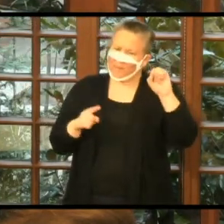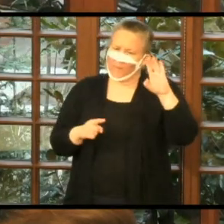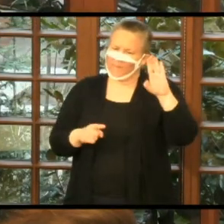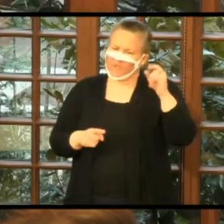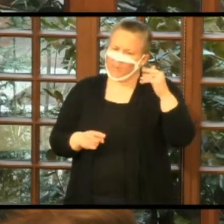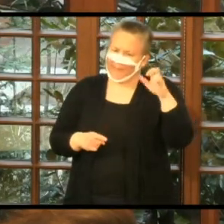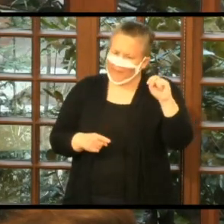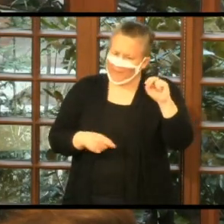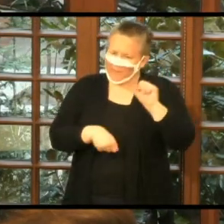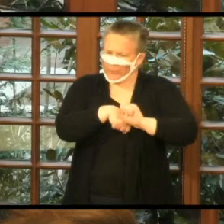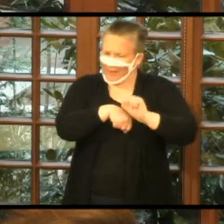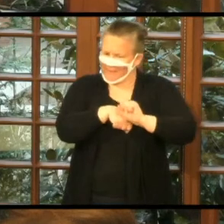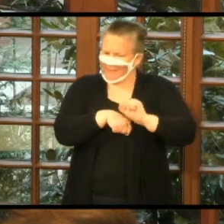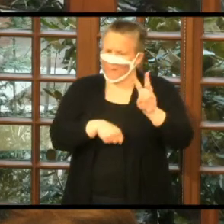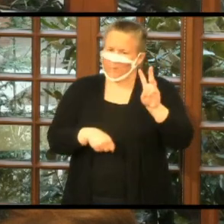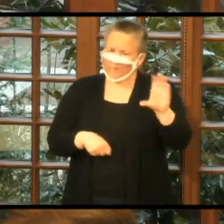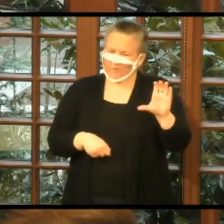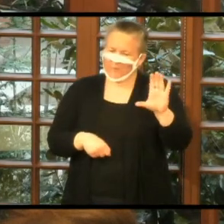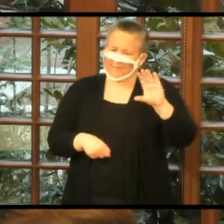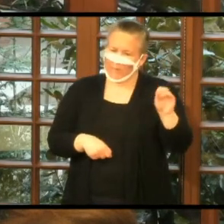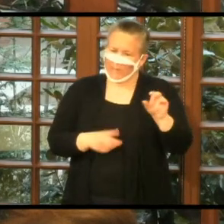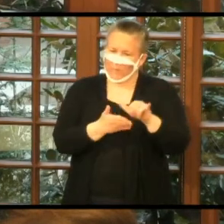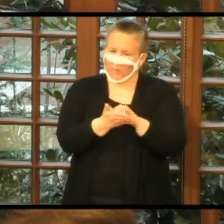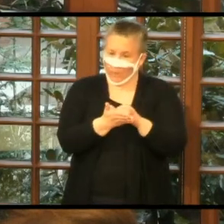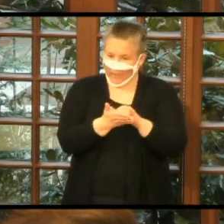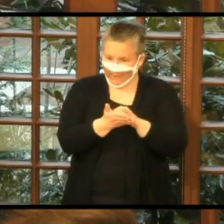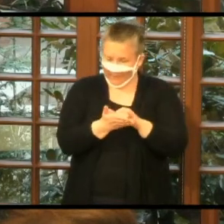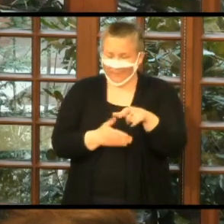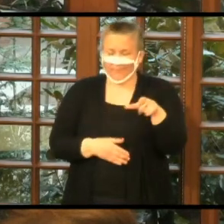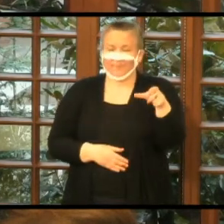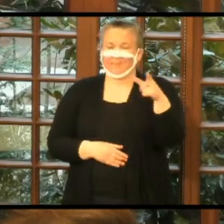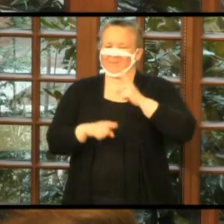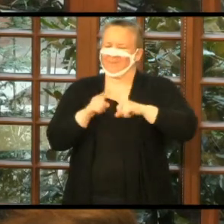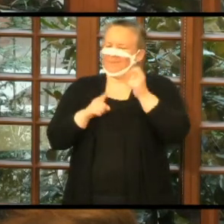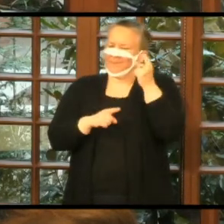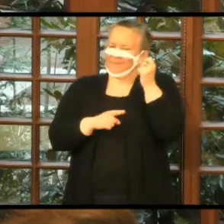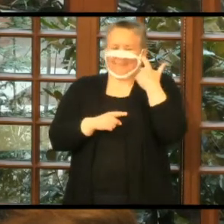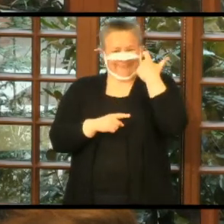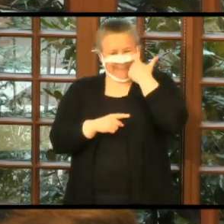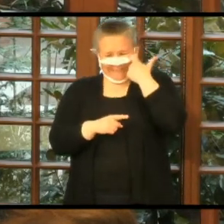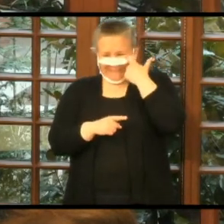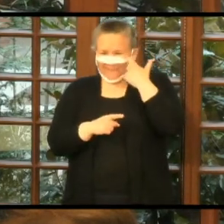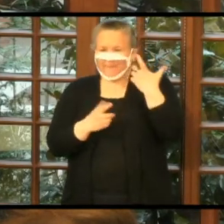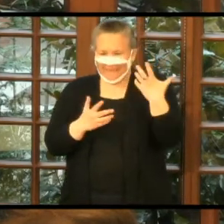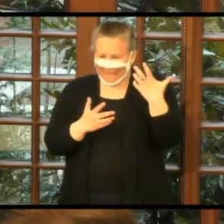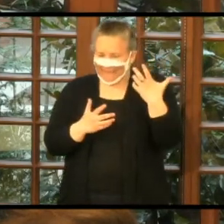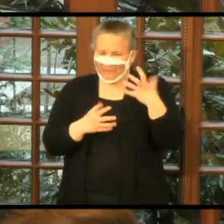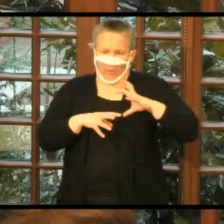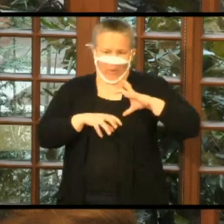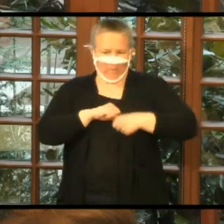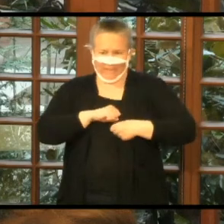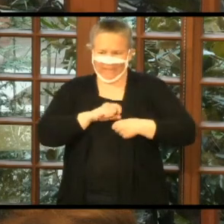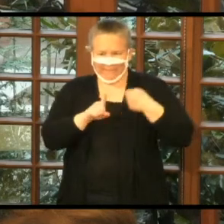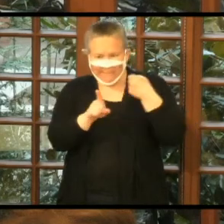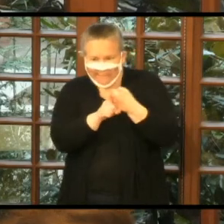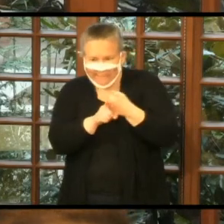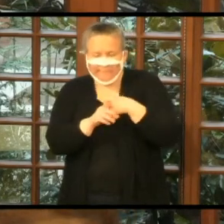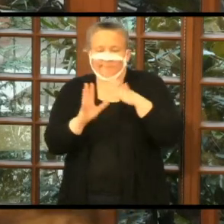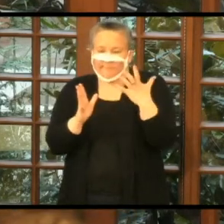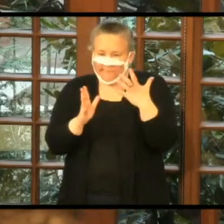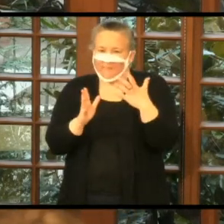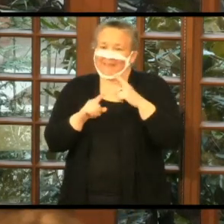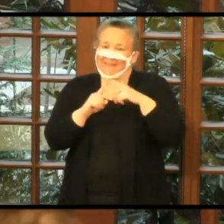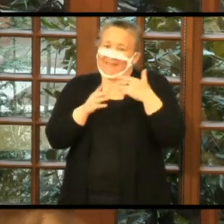OBGYN practice in Westchester County, New York. But it has recently taken a heart-wrenching hit. And though